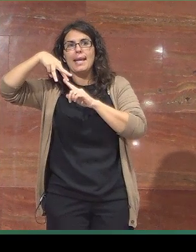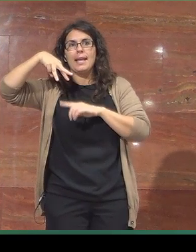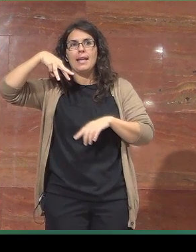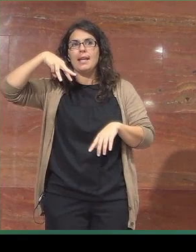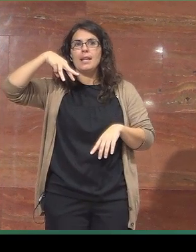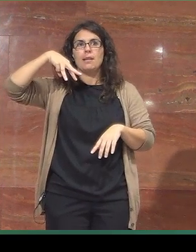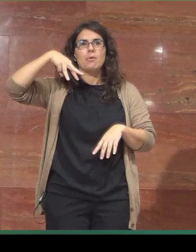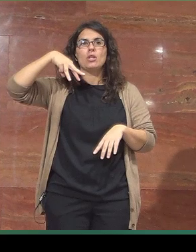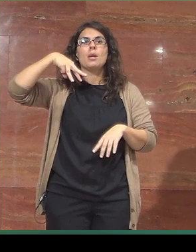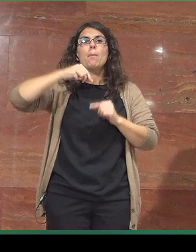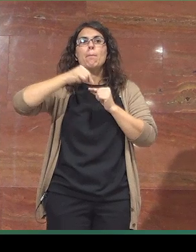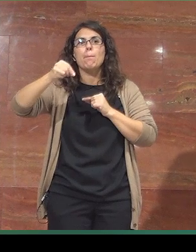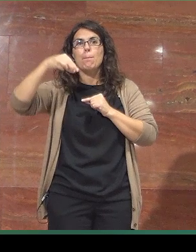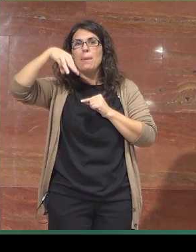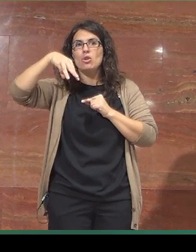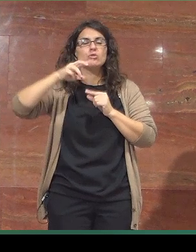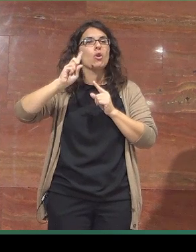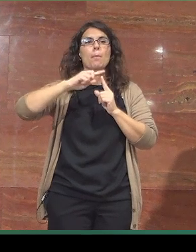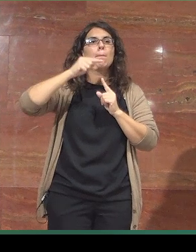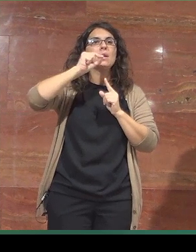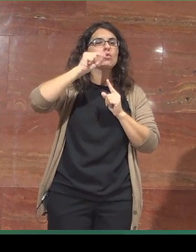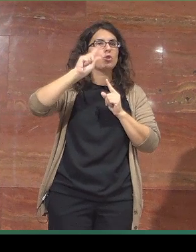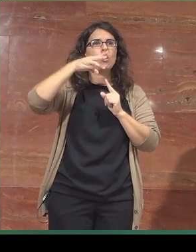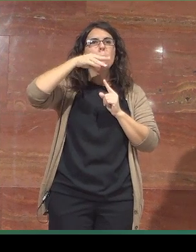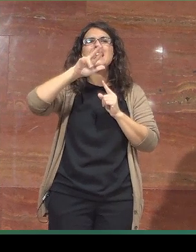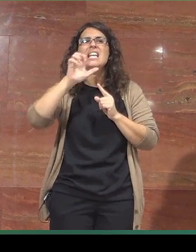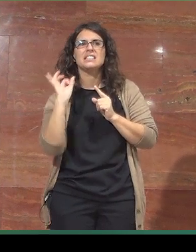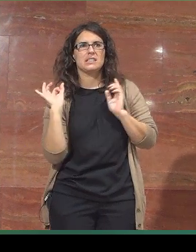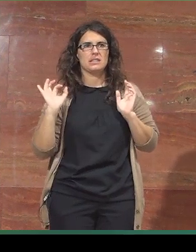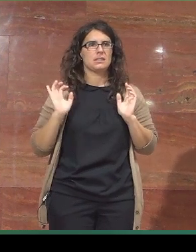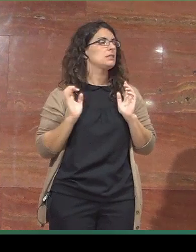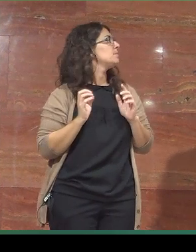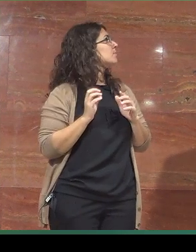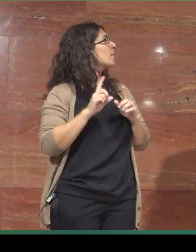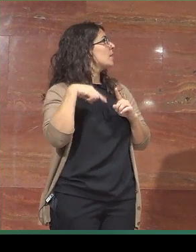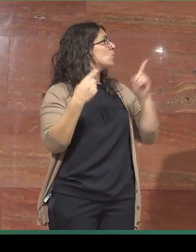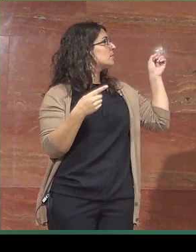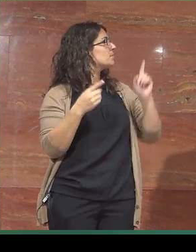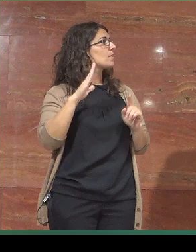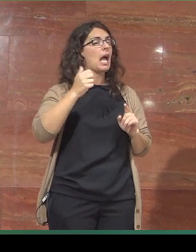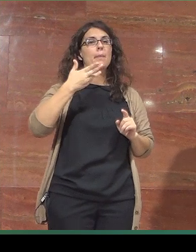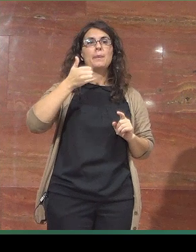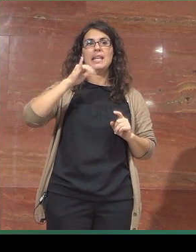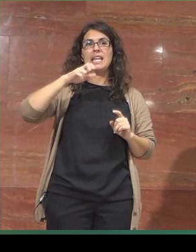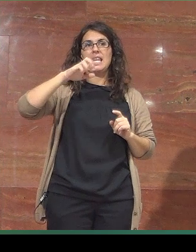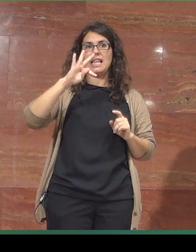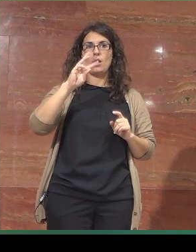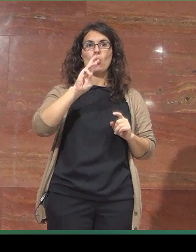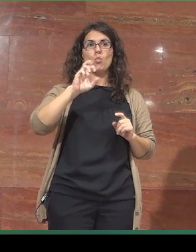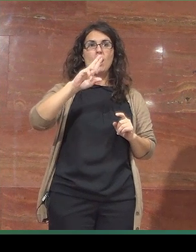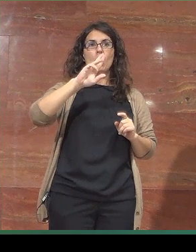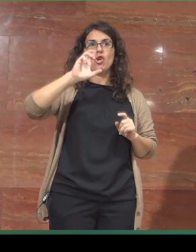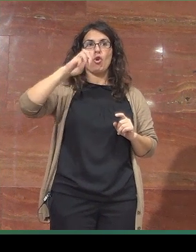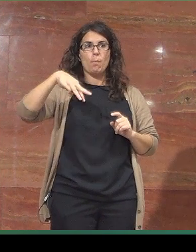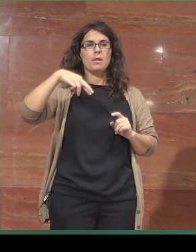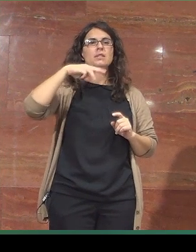are 225 meters, very precise. Obviously an engineer had designed that.